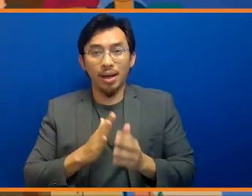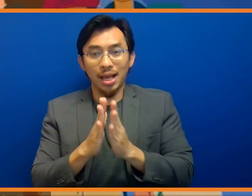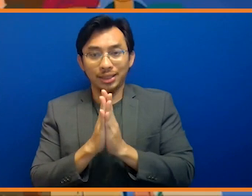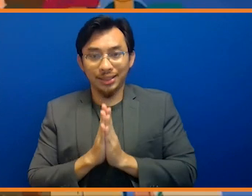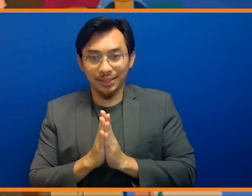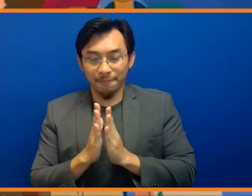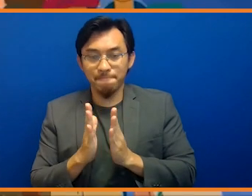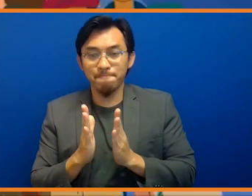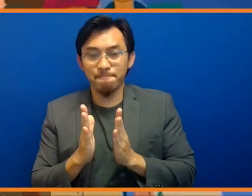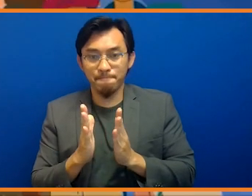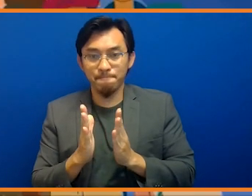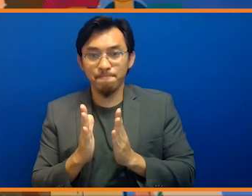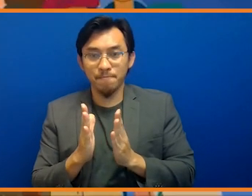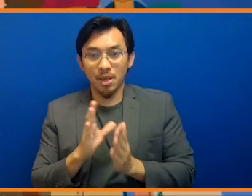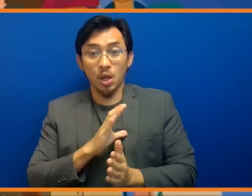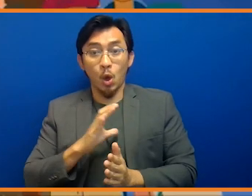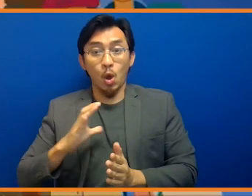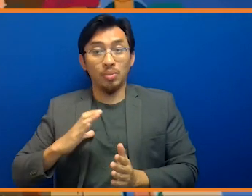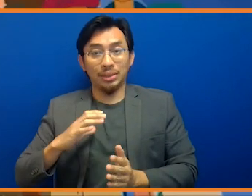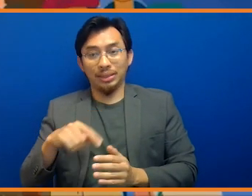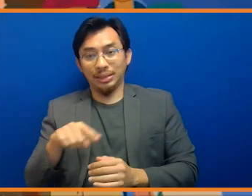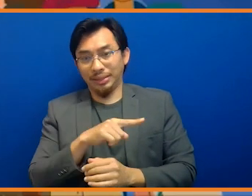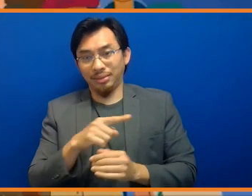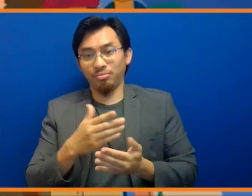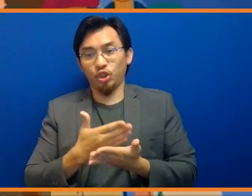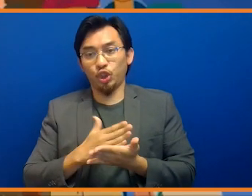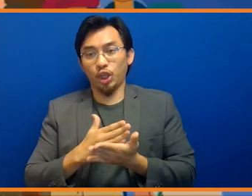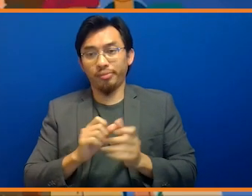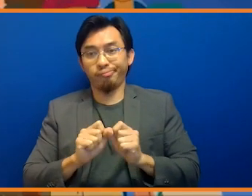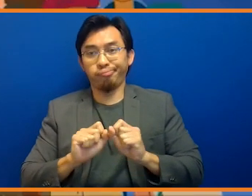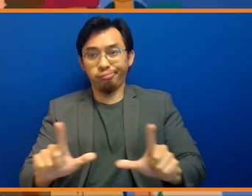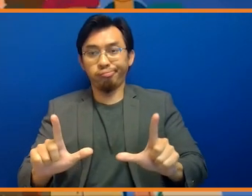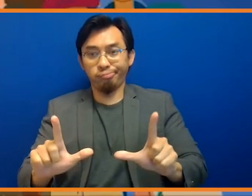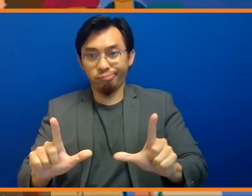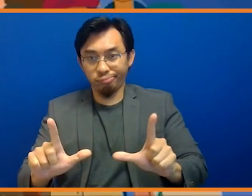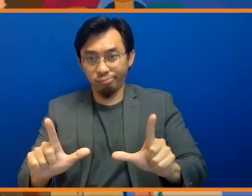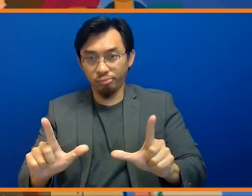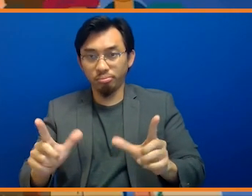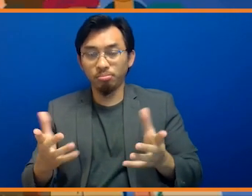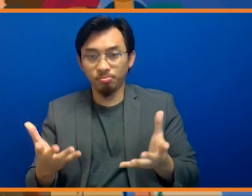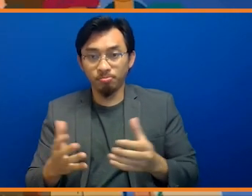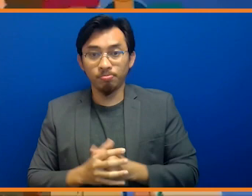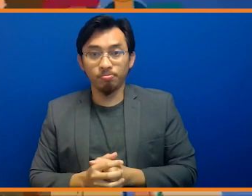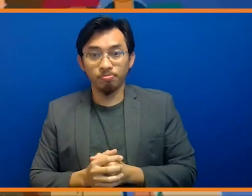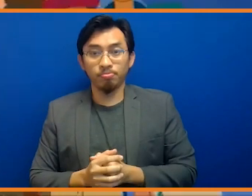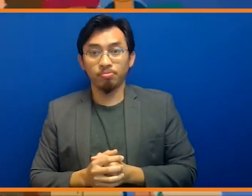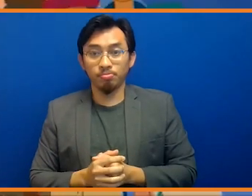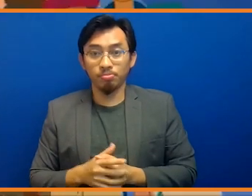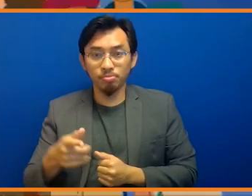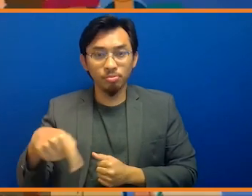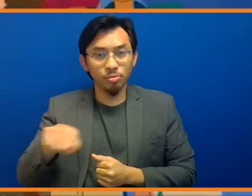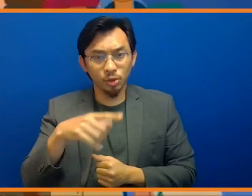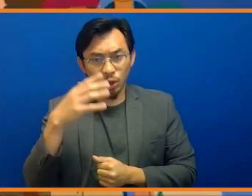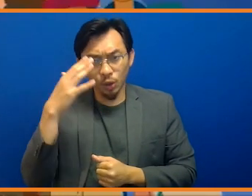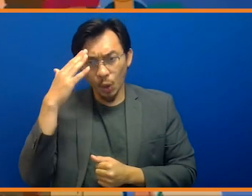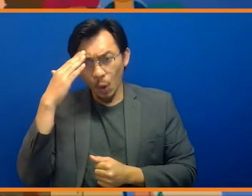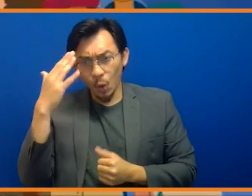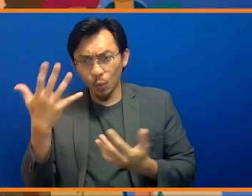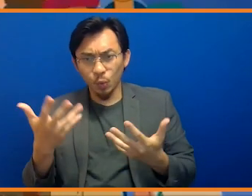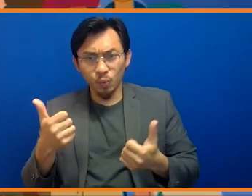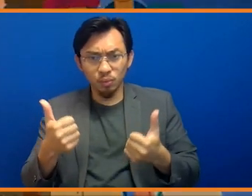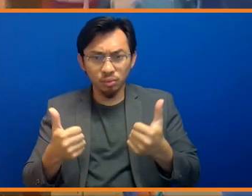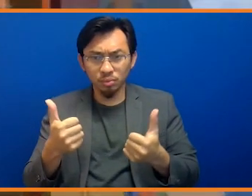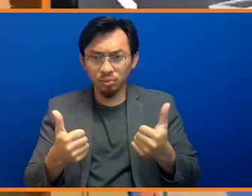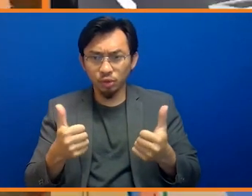the committee to share the screen so that we can know which group